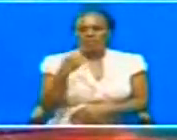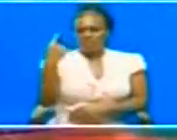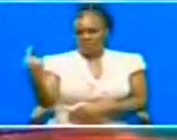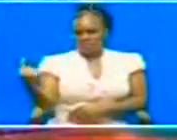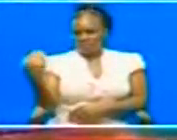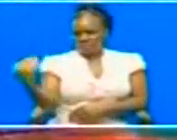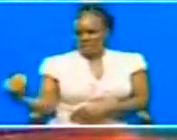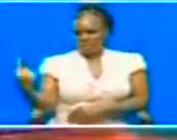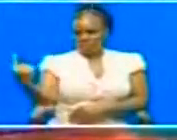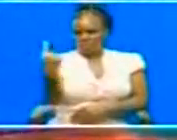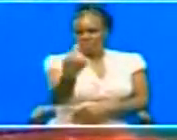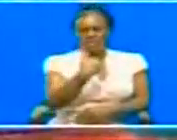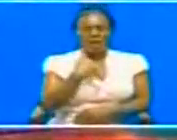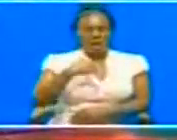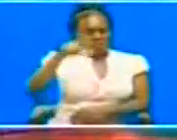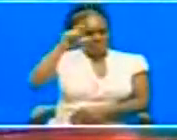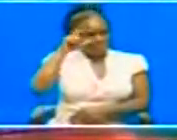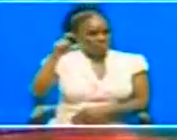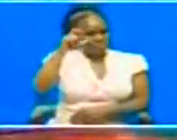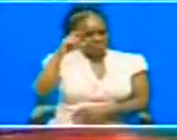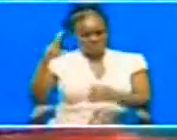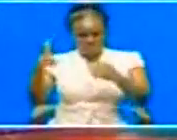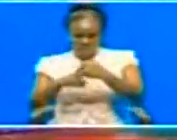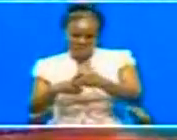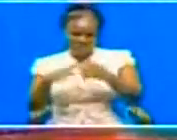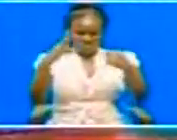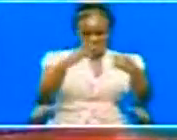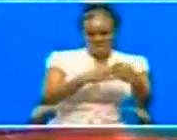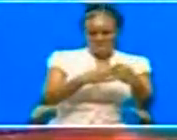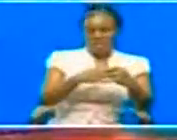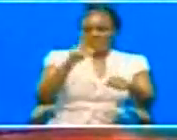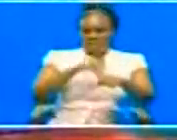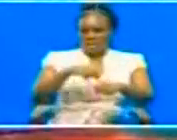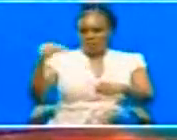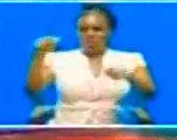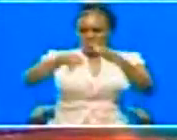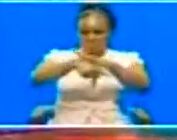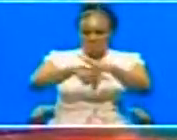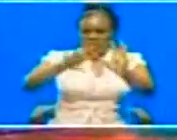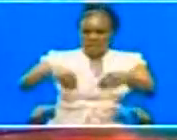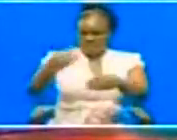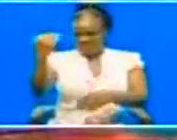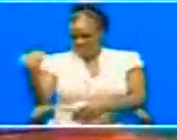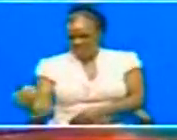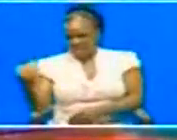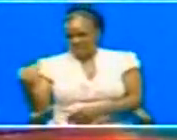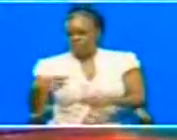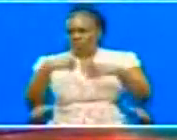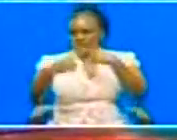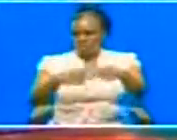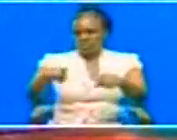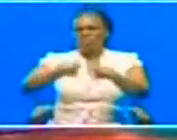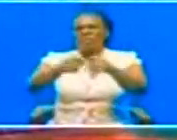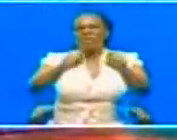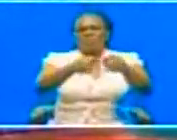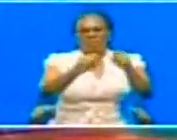should have glasses between 6 to 7 years of age. Well, when they're going to primary school, if I give glasses to very young ones, they'll keep on breaking them. And